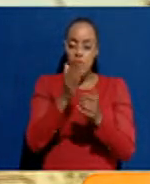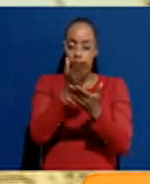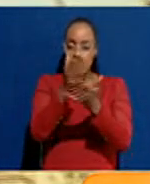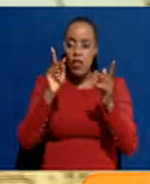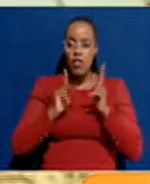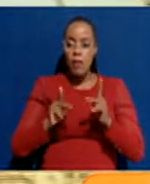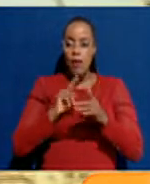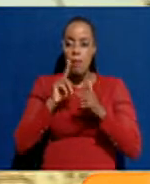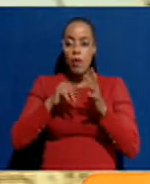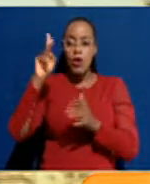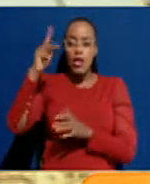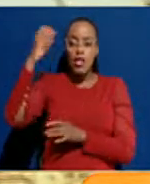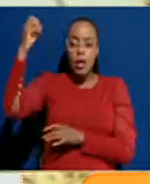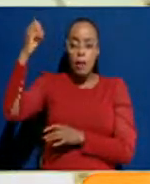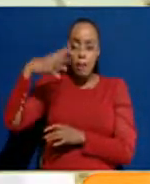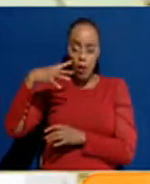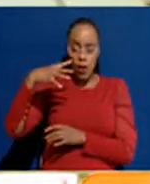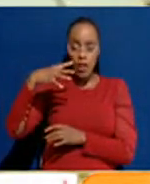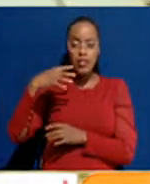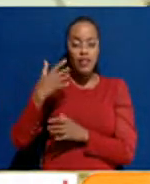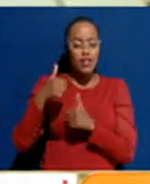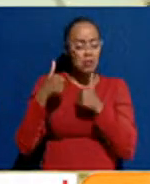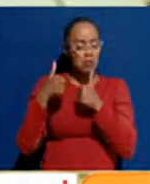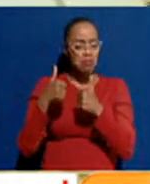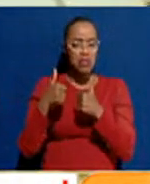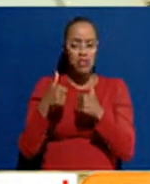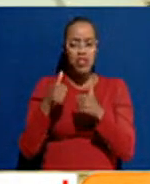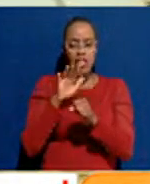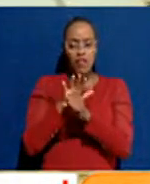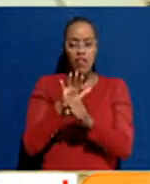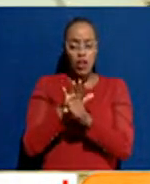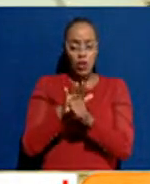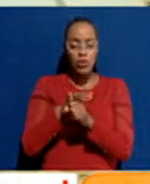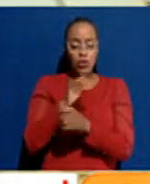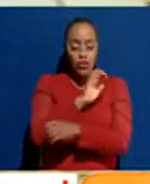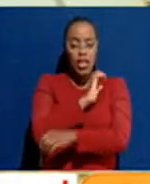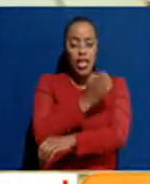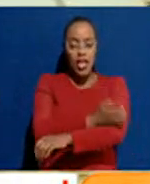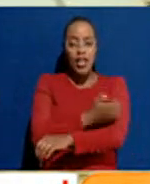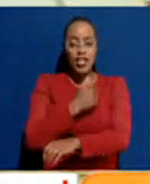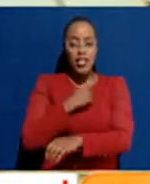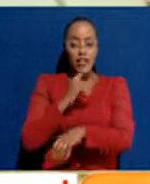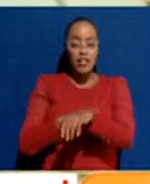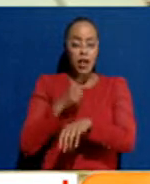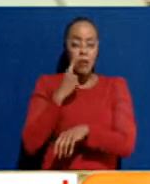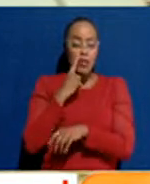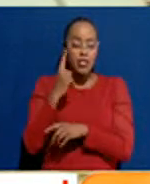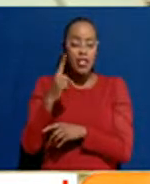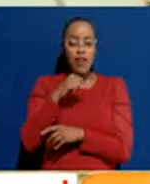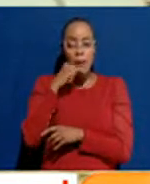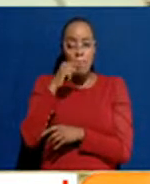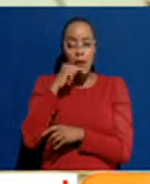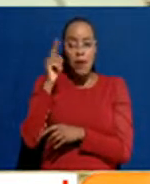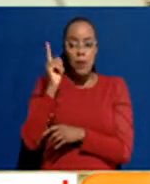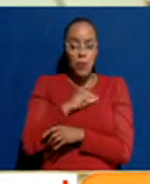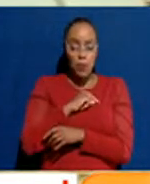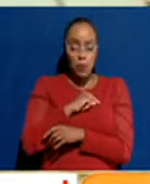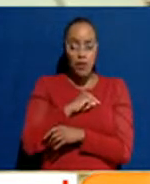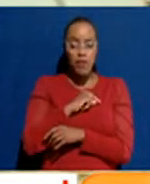that Kenya Power is upbeat and there is a lot of energy. If you look, I did mention about the issue of the